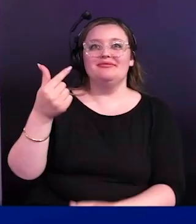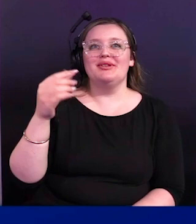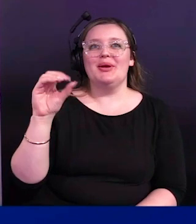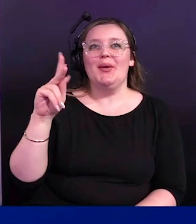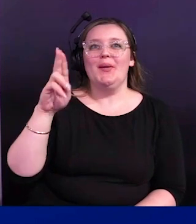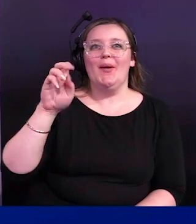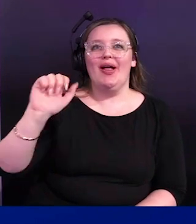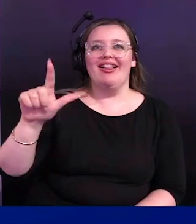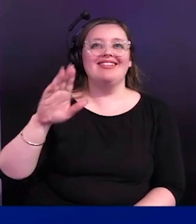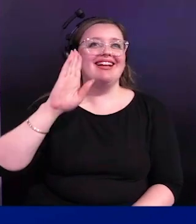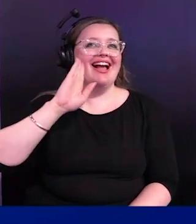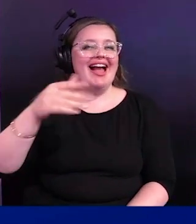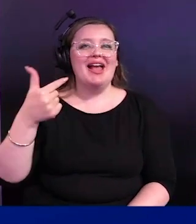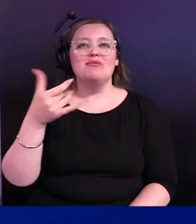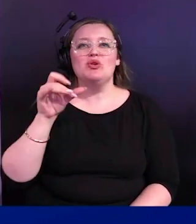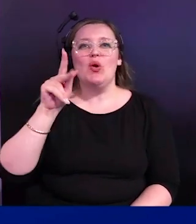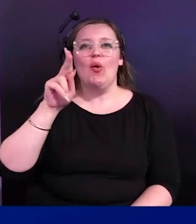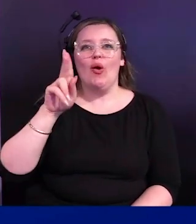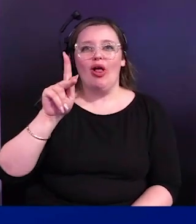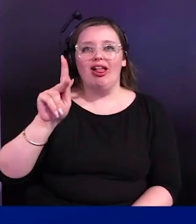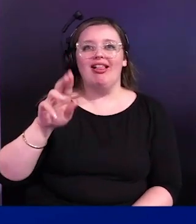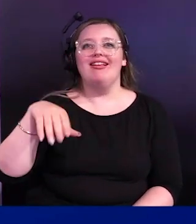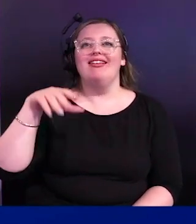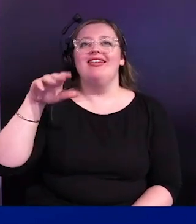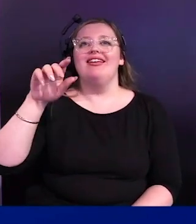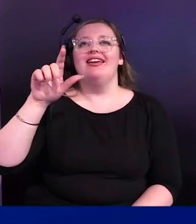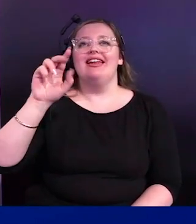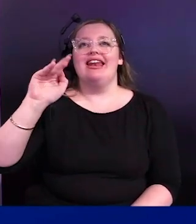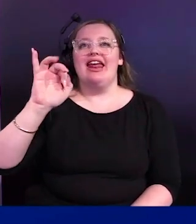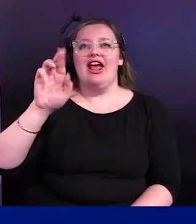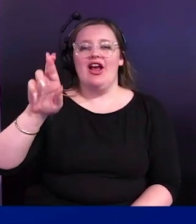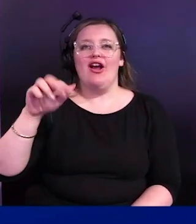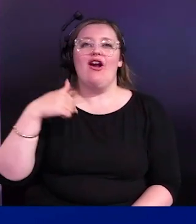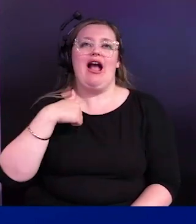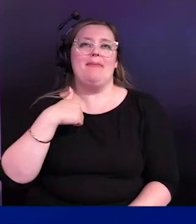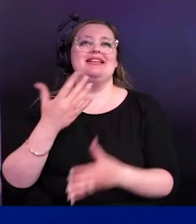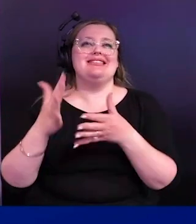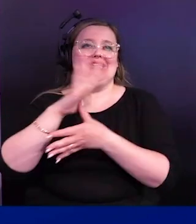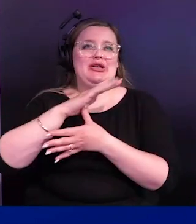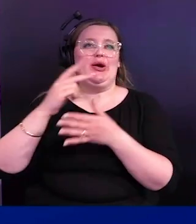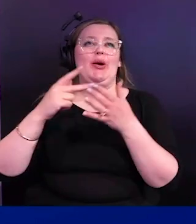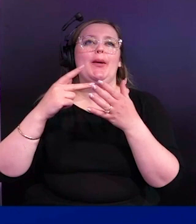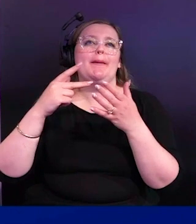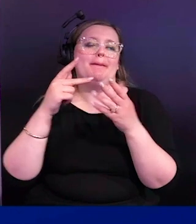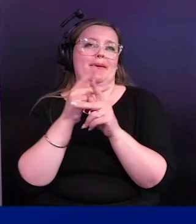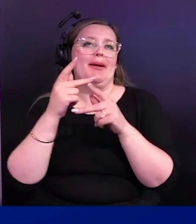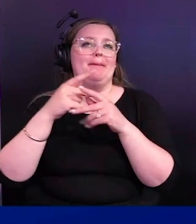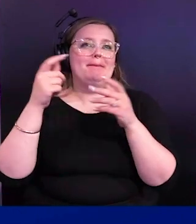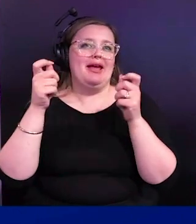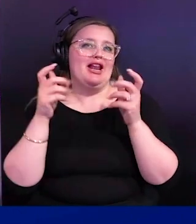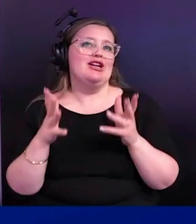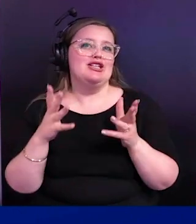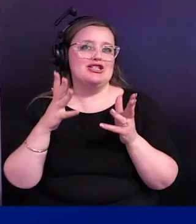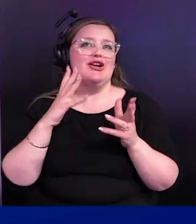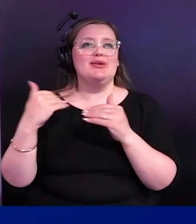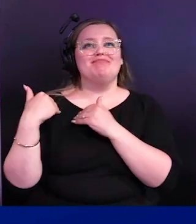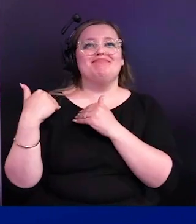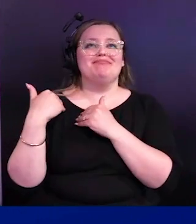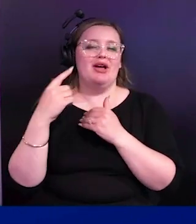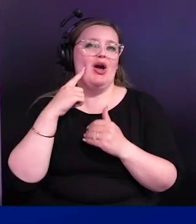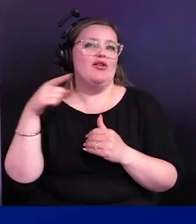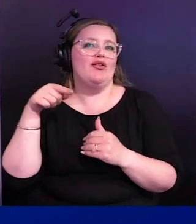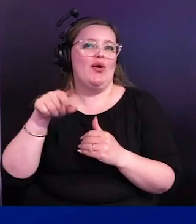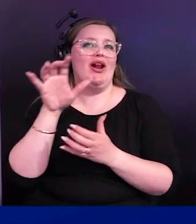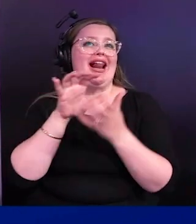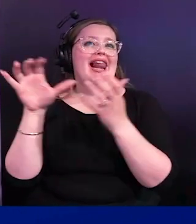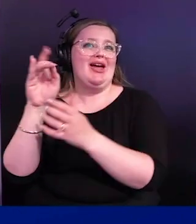team, I'm Gokul Nair. I'm from CloudTrail product management team. I'm a senior product manager responsible for the CloudTrail portfolio. Excited